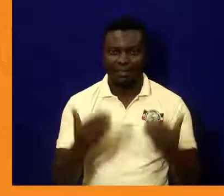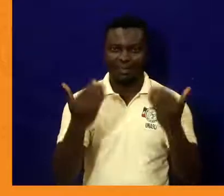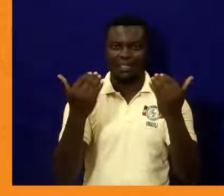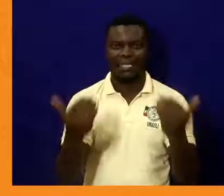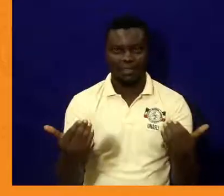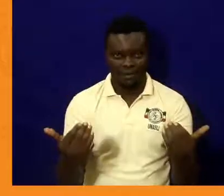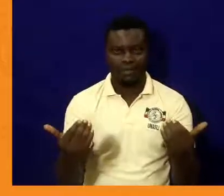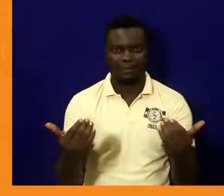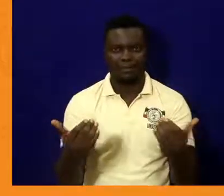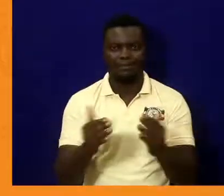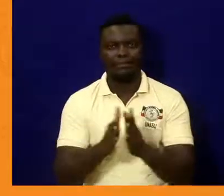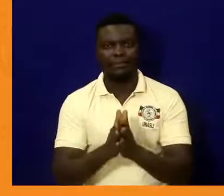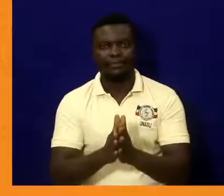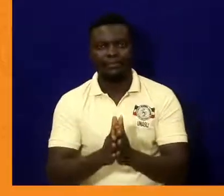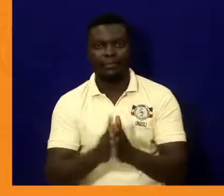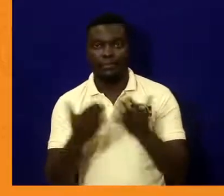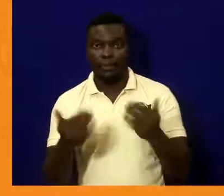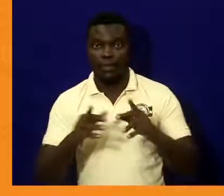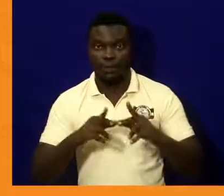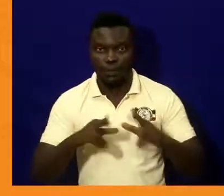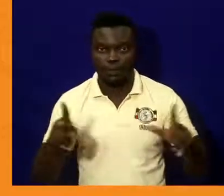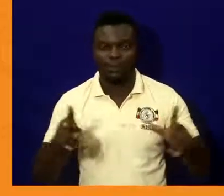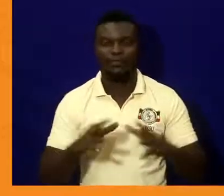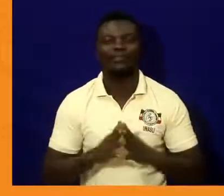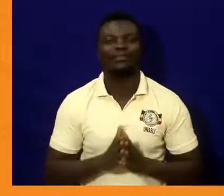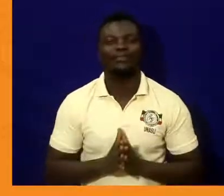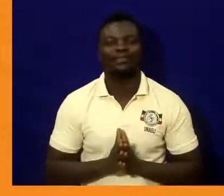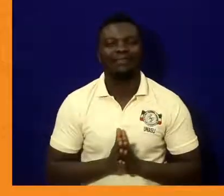Now, let us get started.